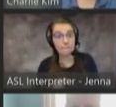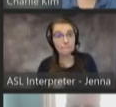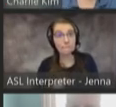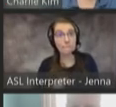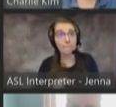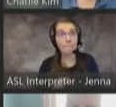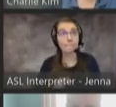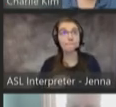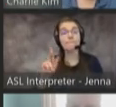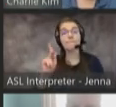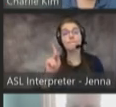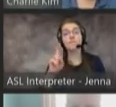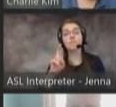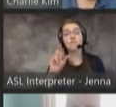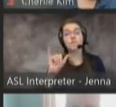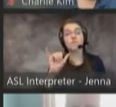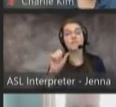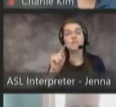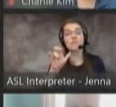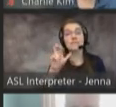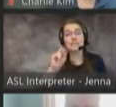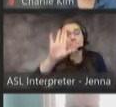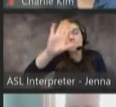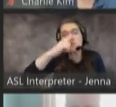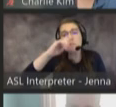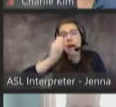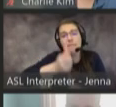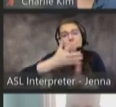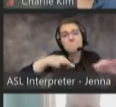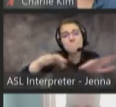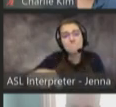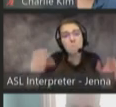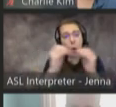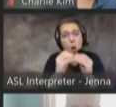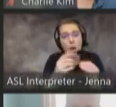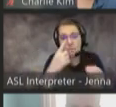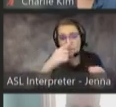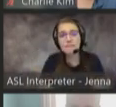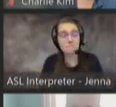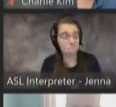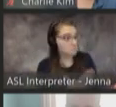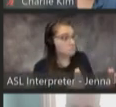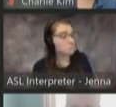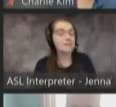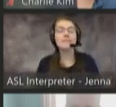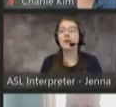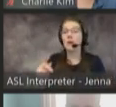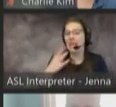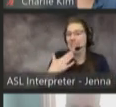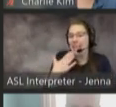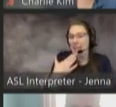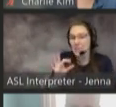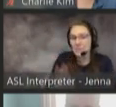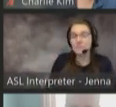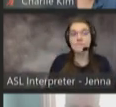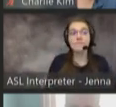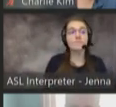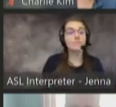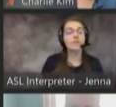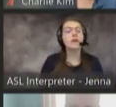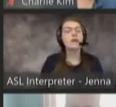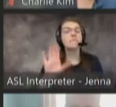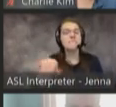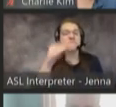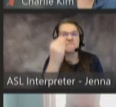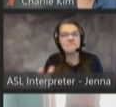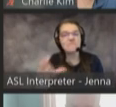Hi, it's Kristen. Can I add a little more context to that question? Yeah. Okay, thanks, Patricia. So, Charlie, the way to